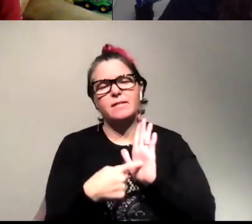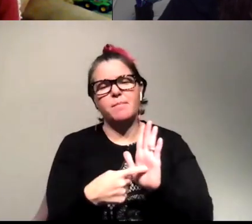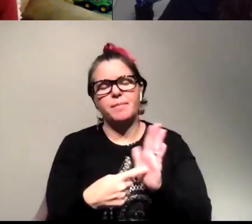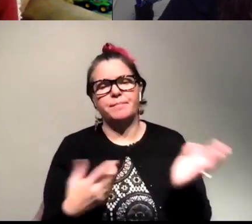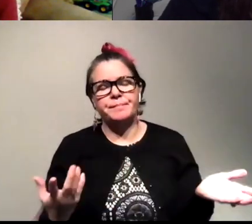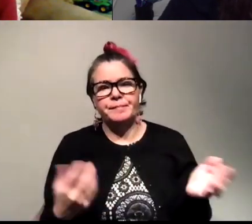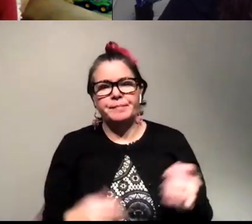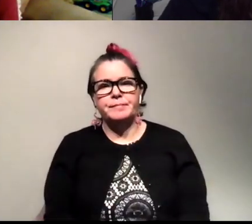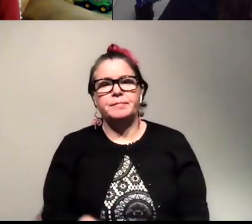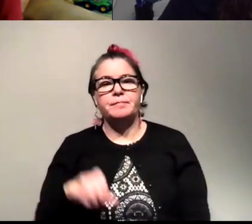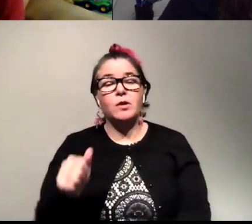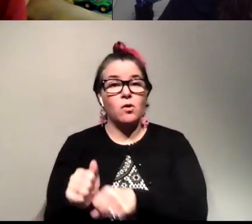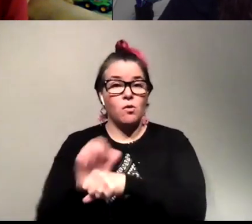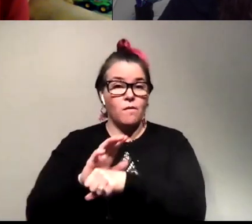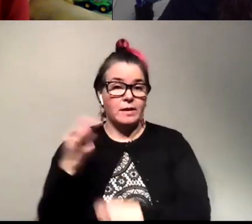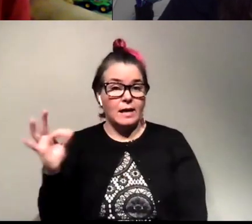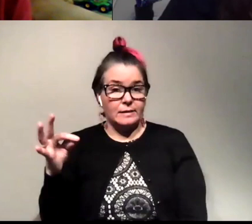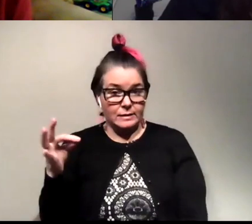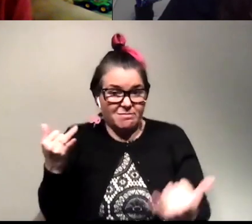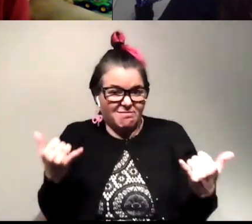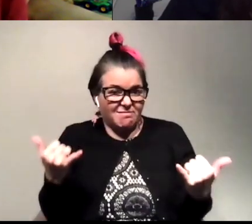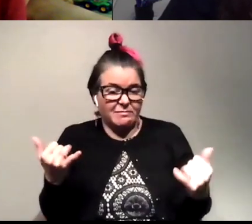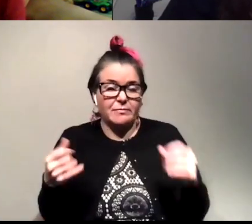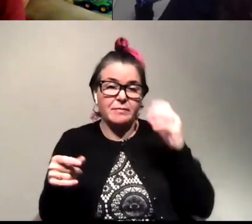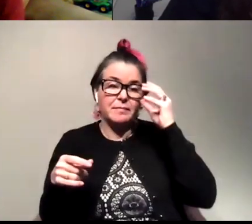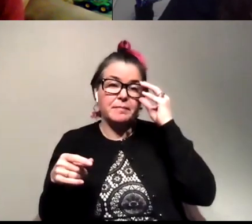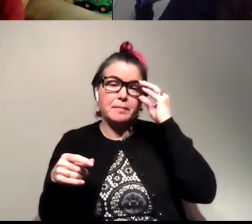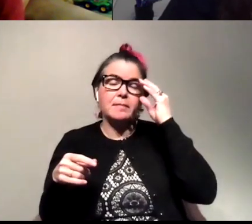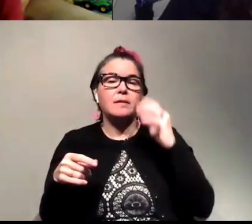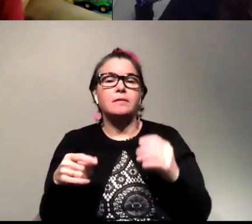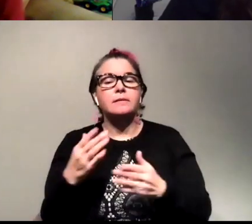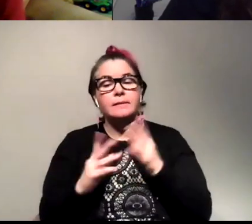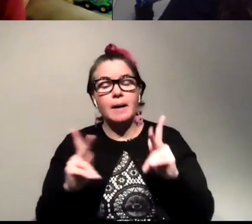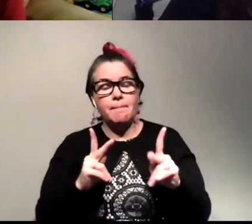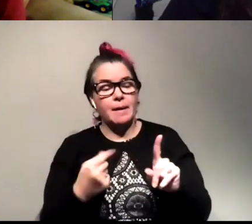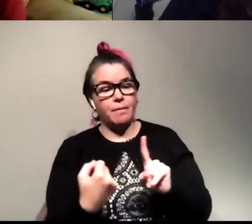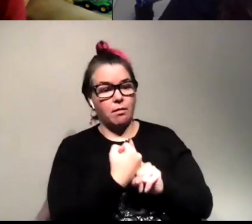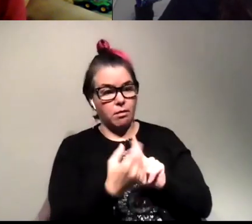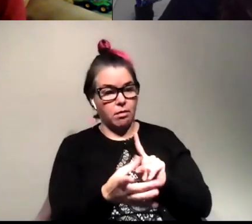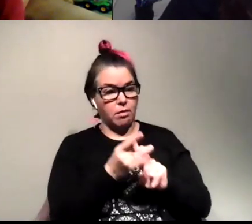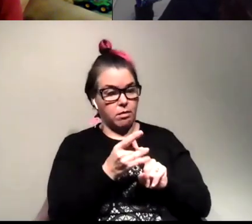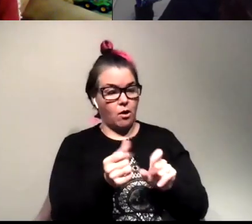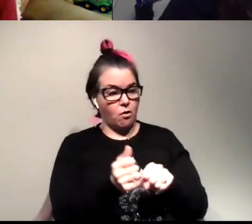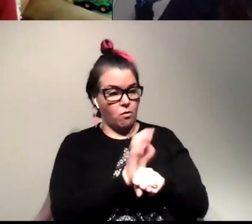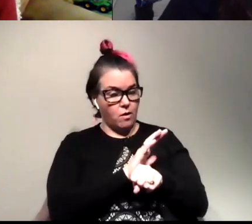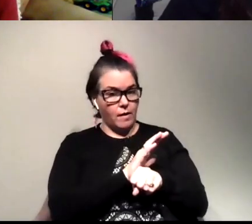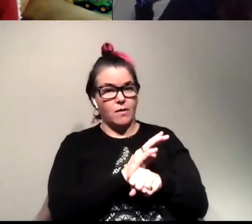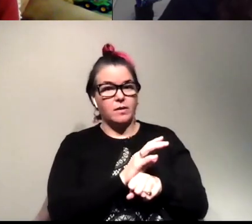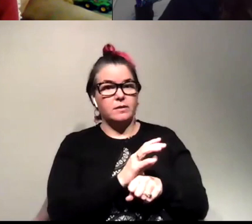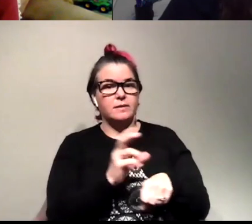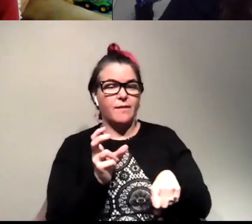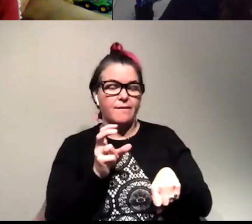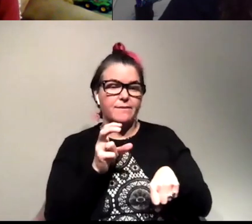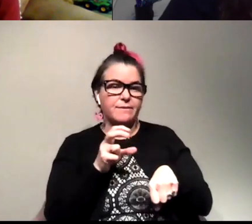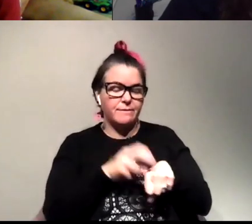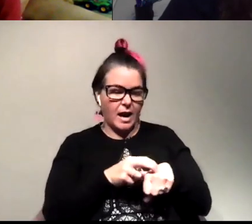of COVID-19 right now. So when some people get COVID-19, they get a lot of virus